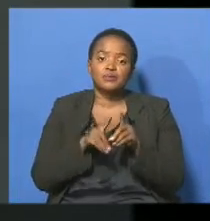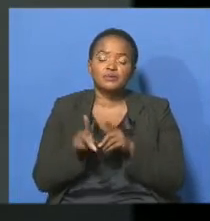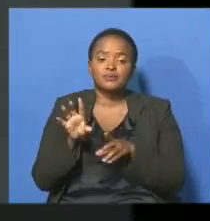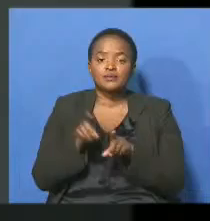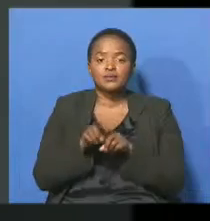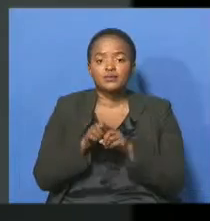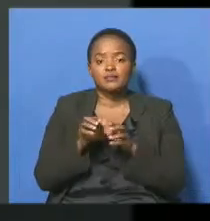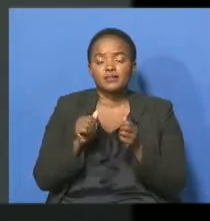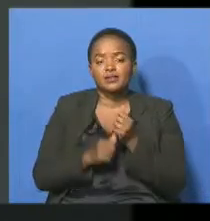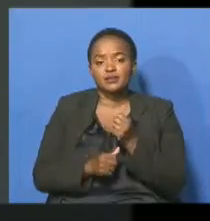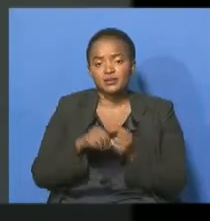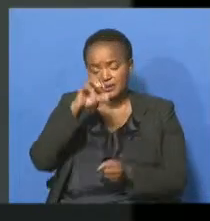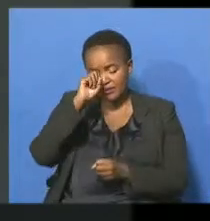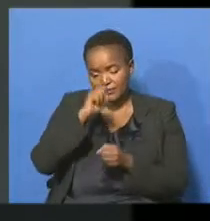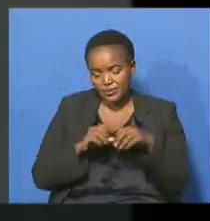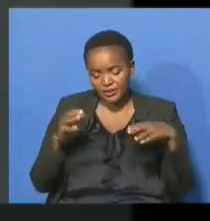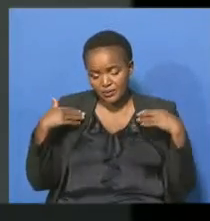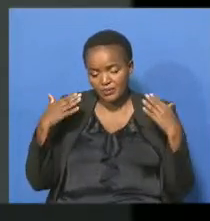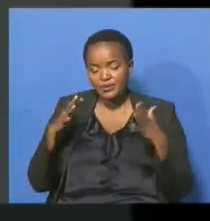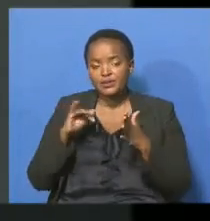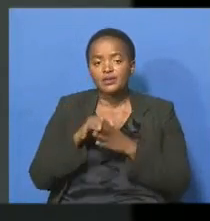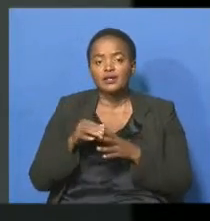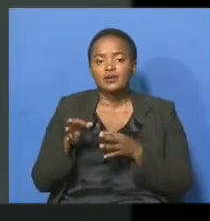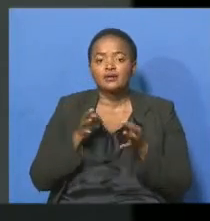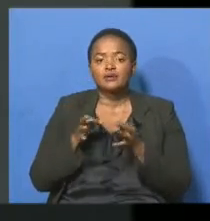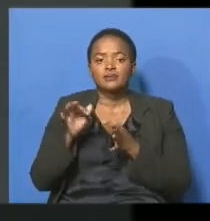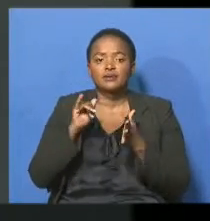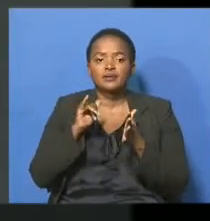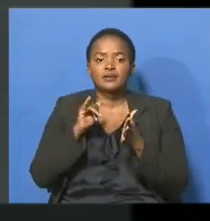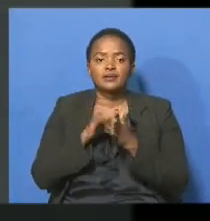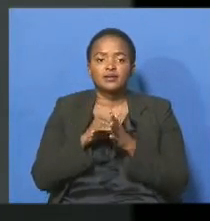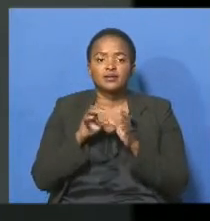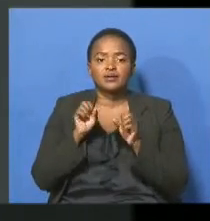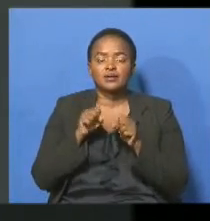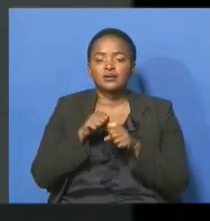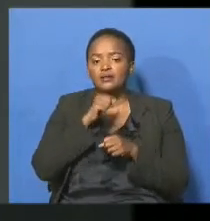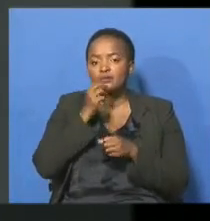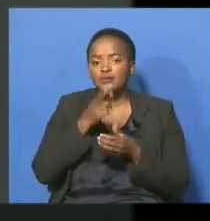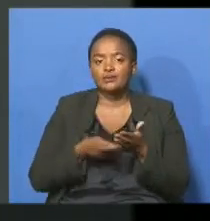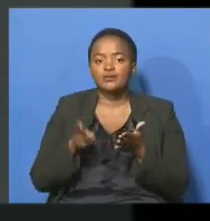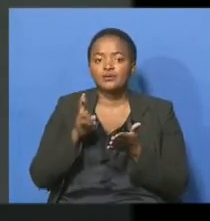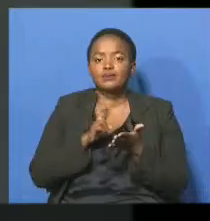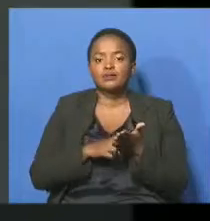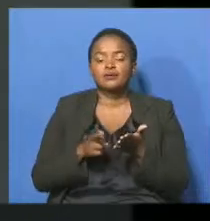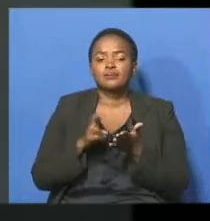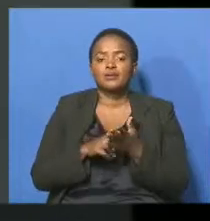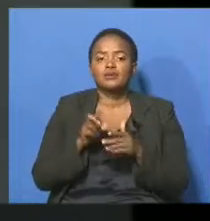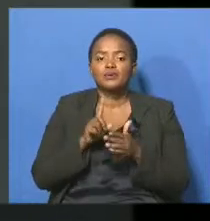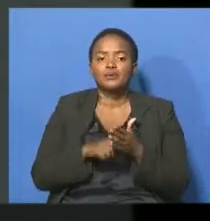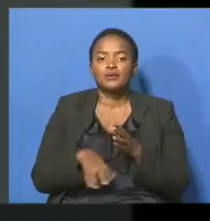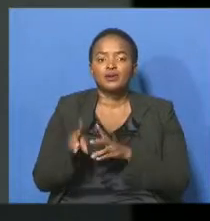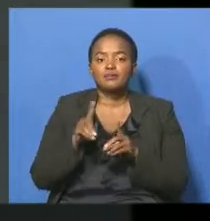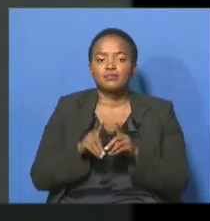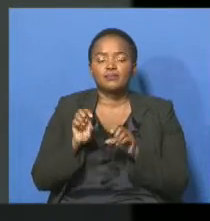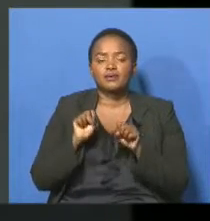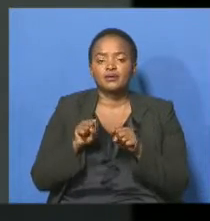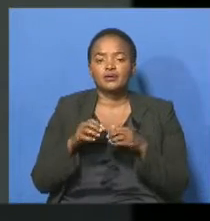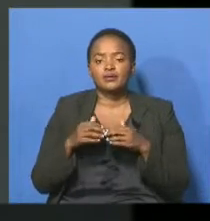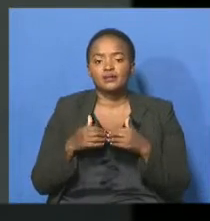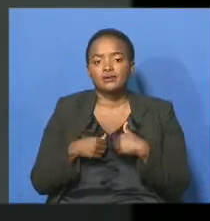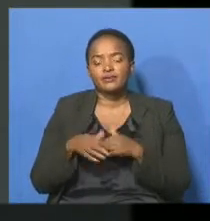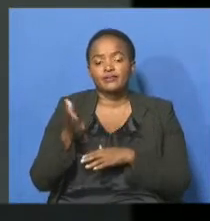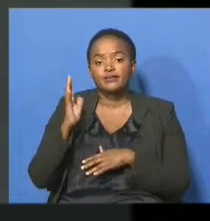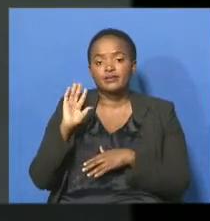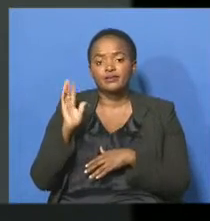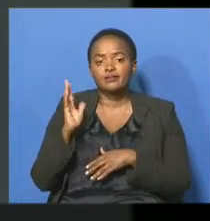mothusa mamapodisi a na e bua ke akanya gore go ka tuana re se ka ra repeata se nne di-presentera di se bua ga ke ikokobeditse beng